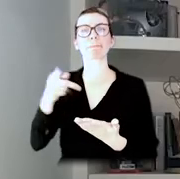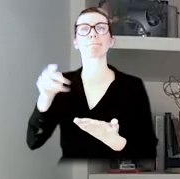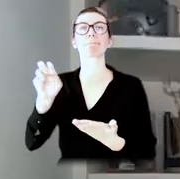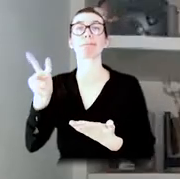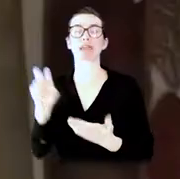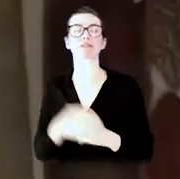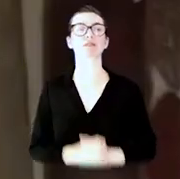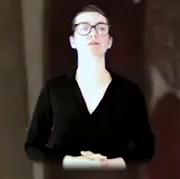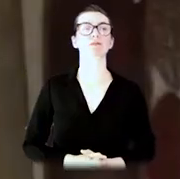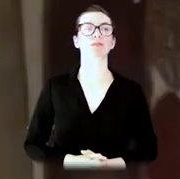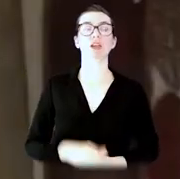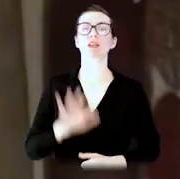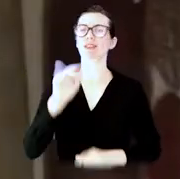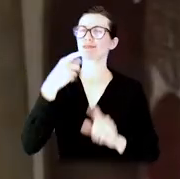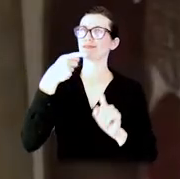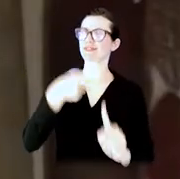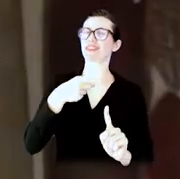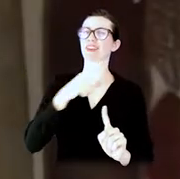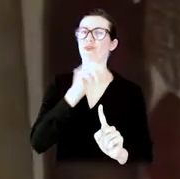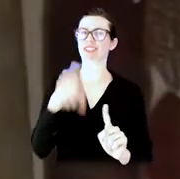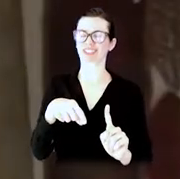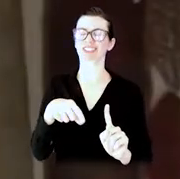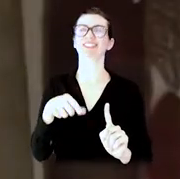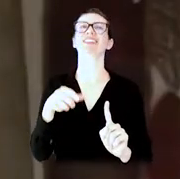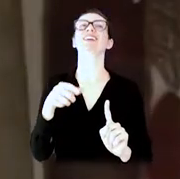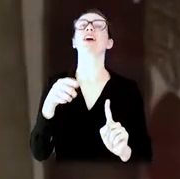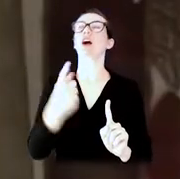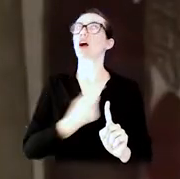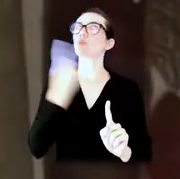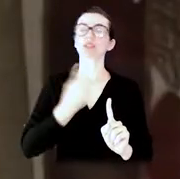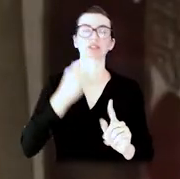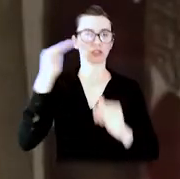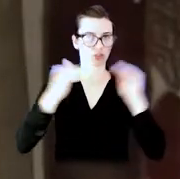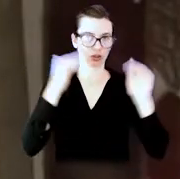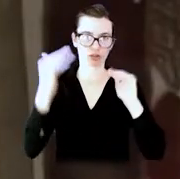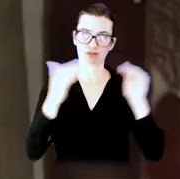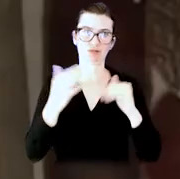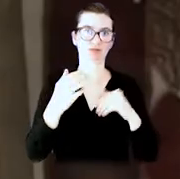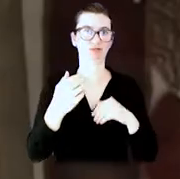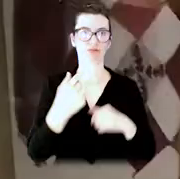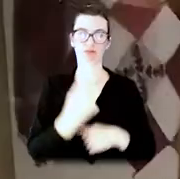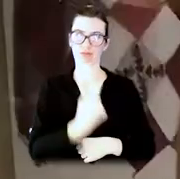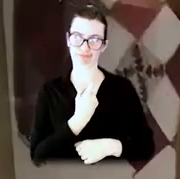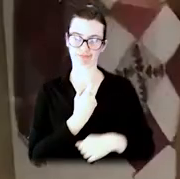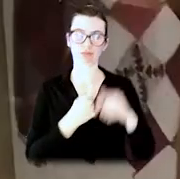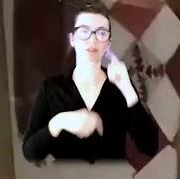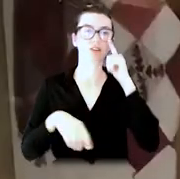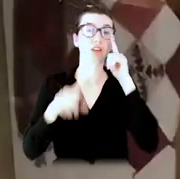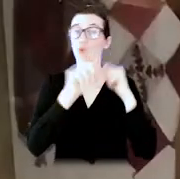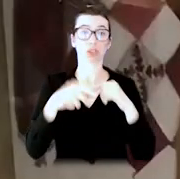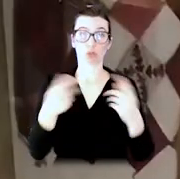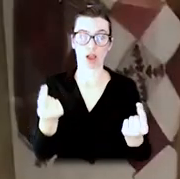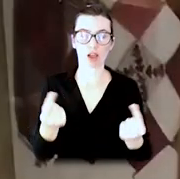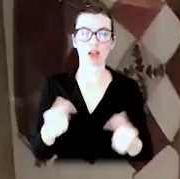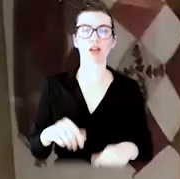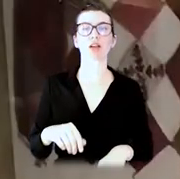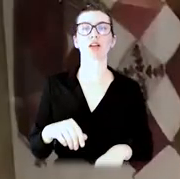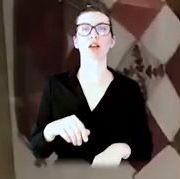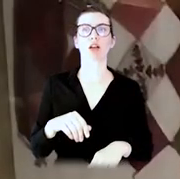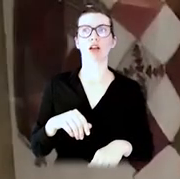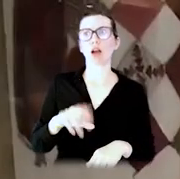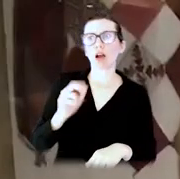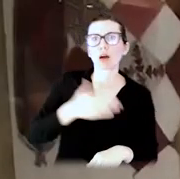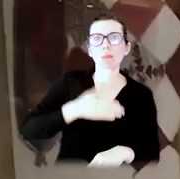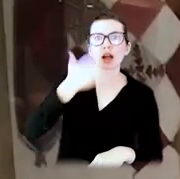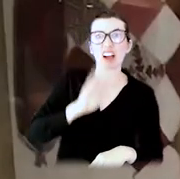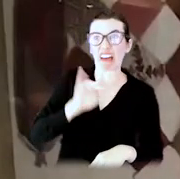lot. And it is always an adult who asks it. And the question is they go, oh my God, does